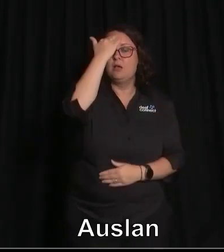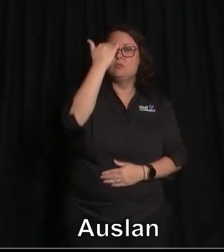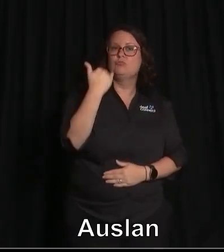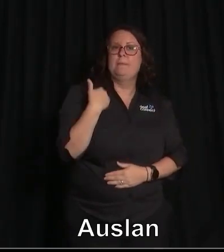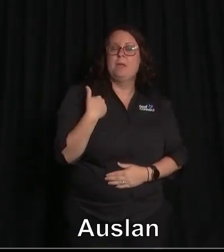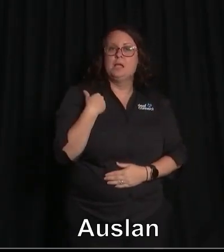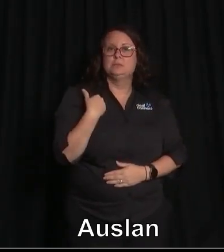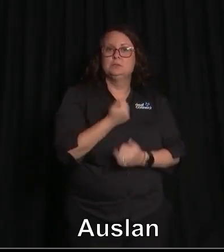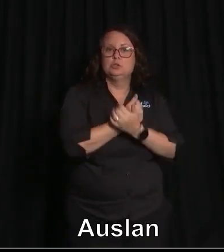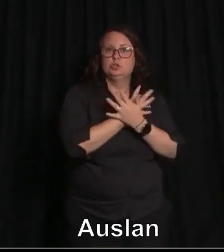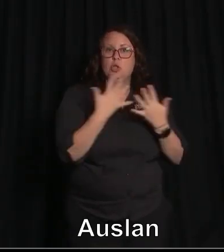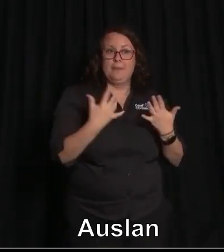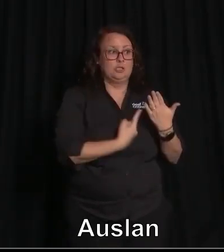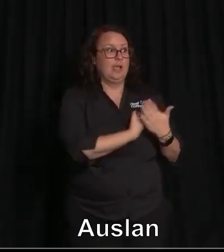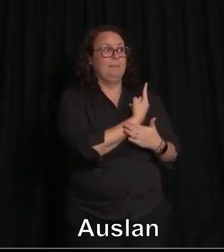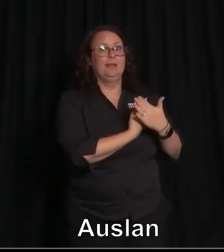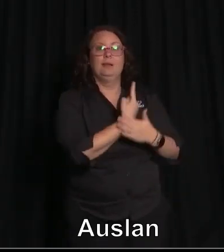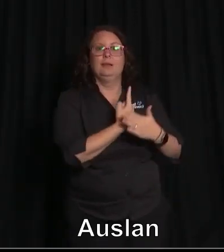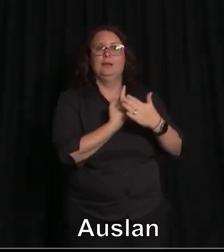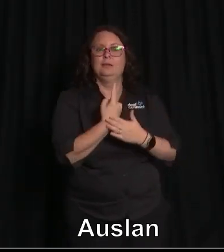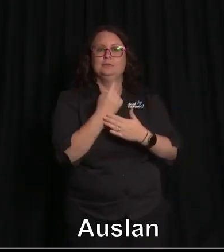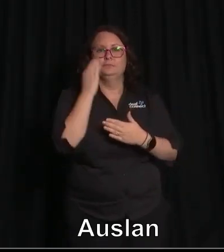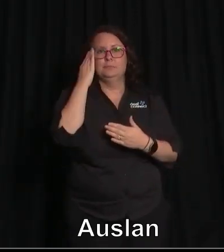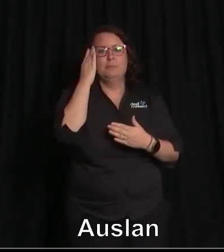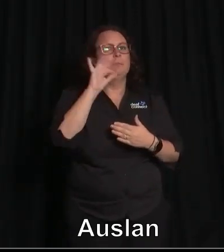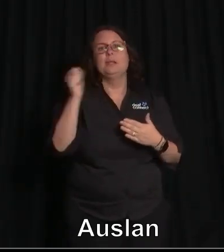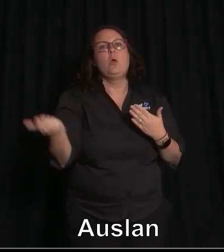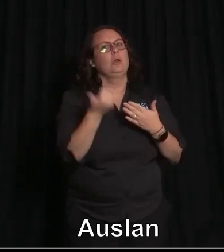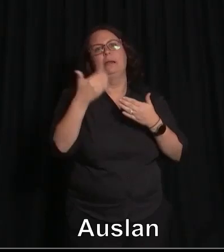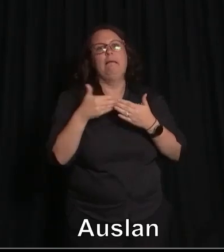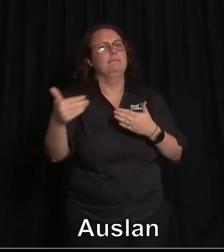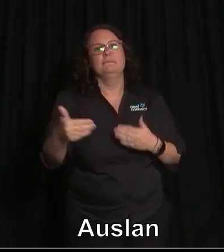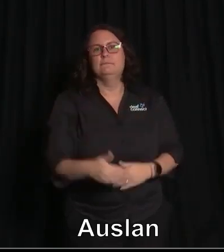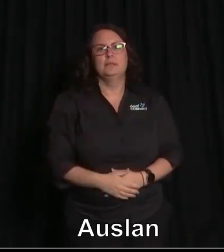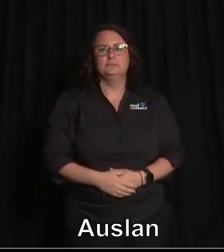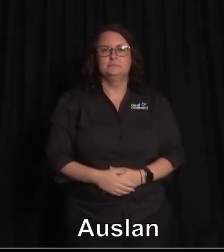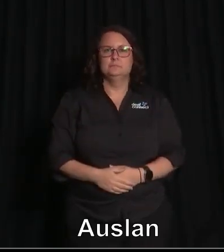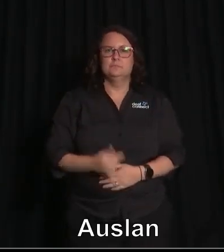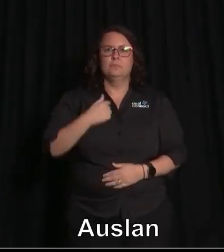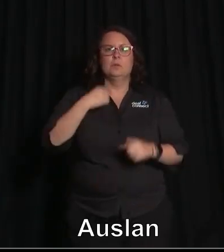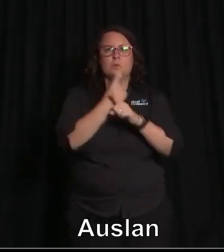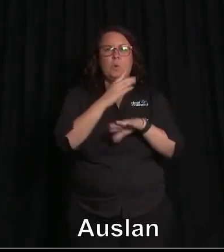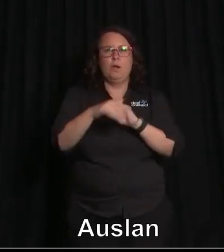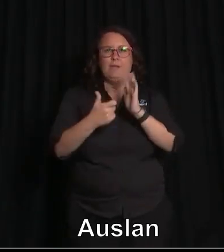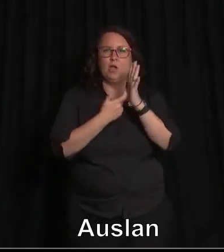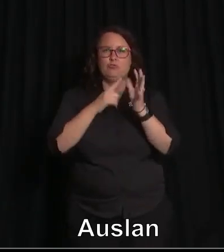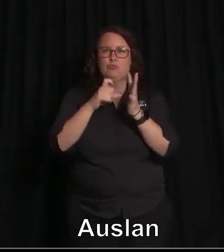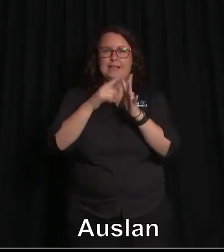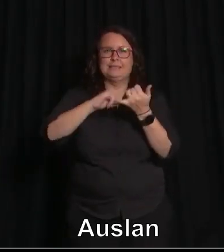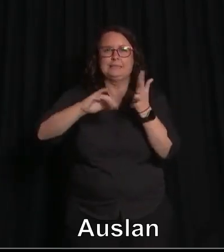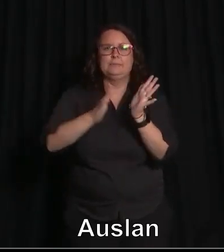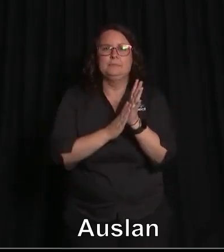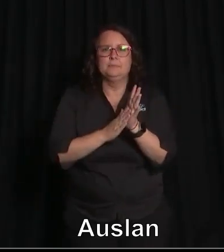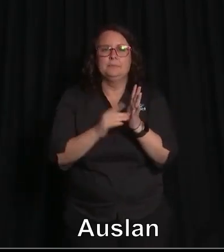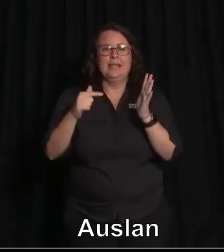us there's so much that's been done, but also so little has been done. We're talking about racism, but he doesn't think